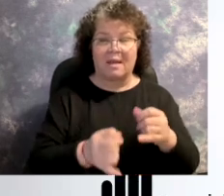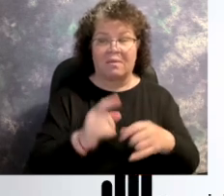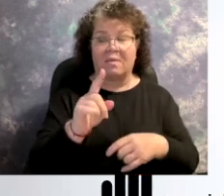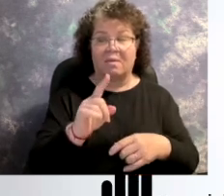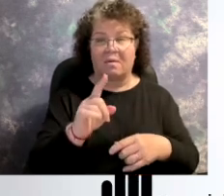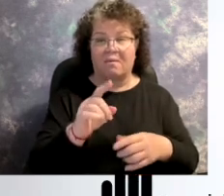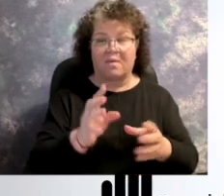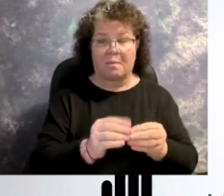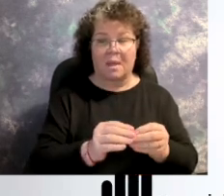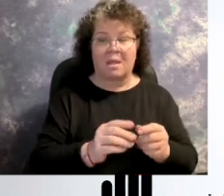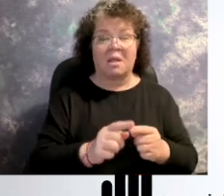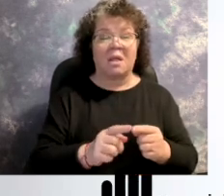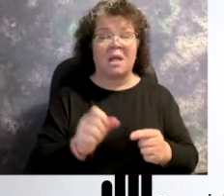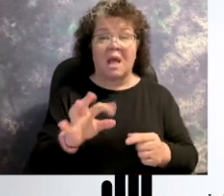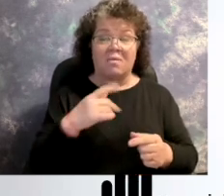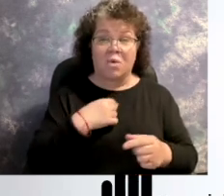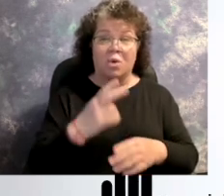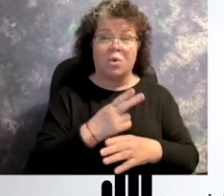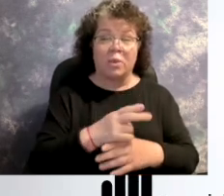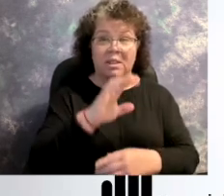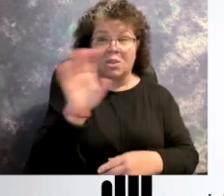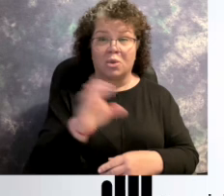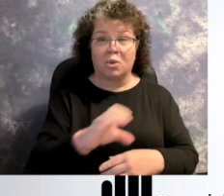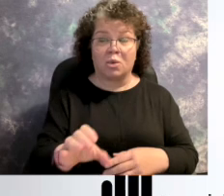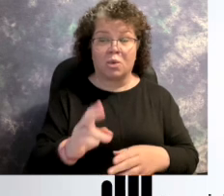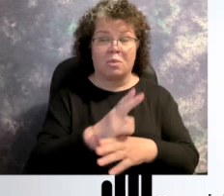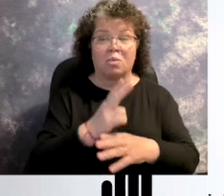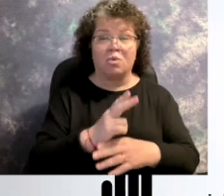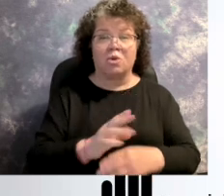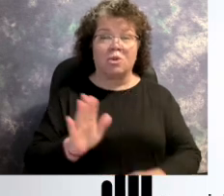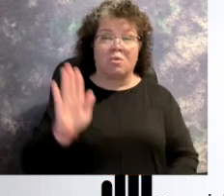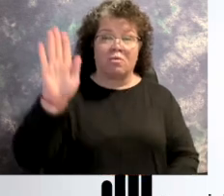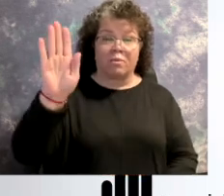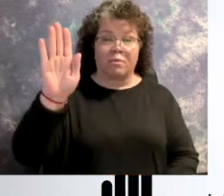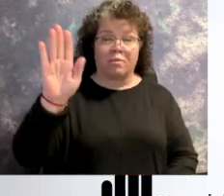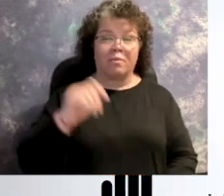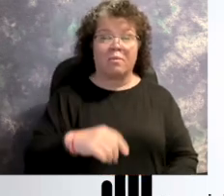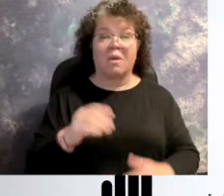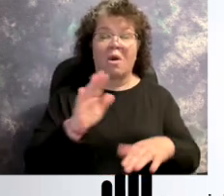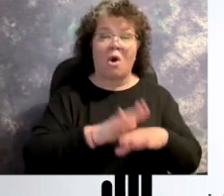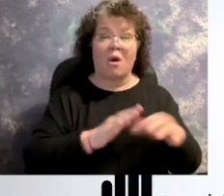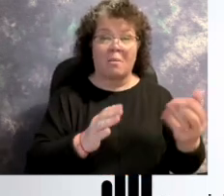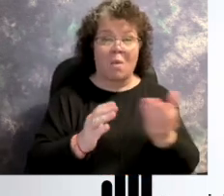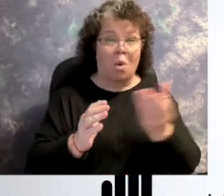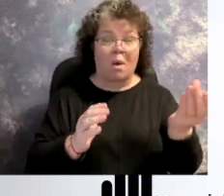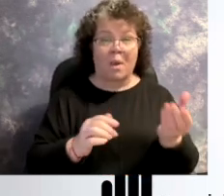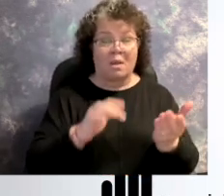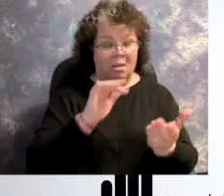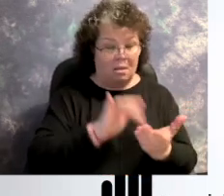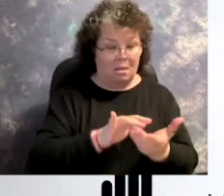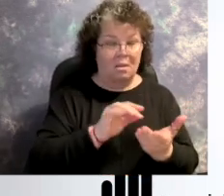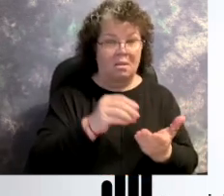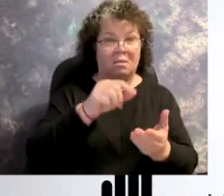make a comment using Zoom desktop, click the Raise Hand under the Participants tab. On Zoom mobile, tap Raise Hand in the More tab,